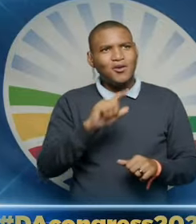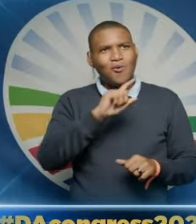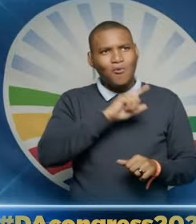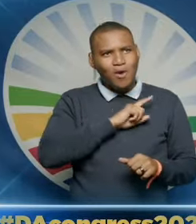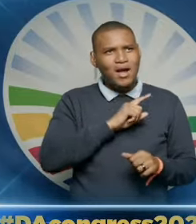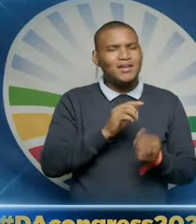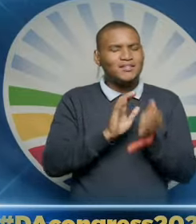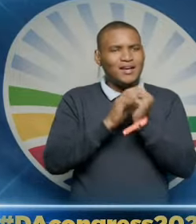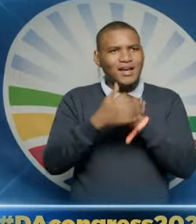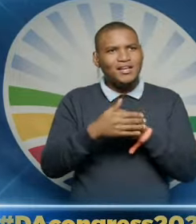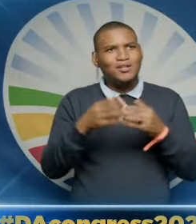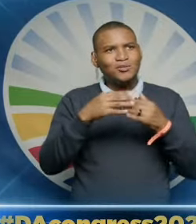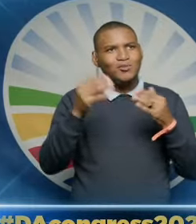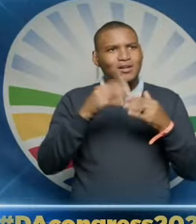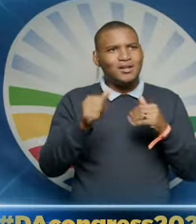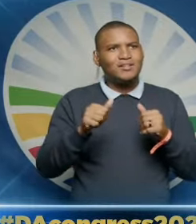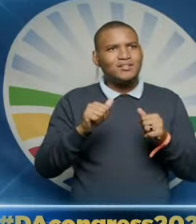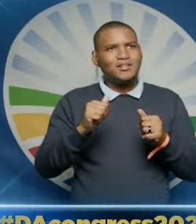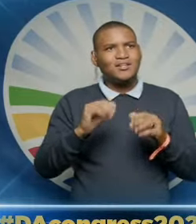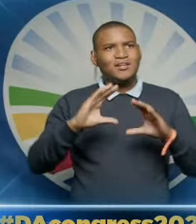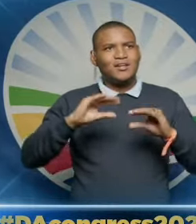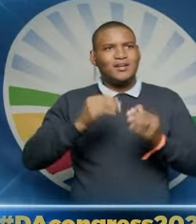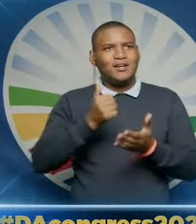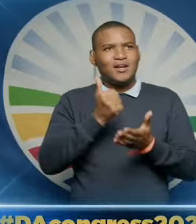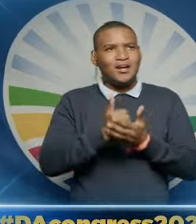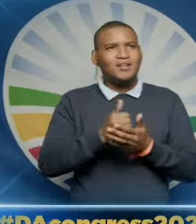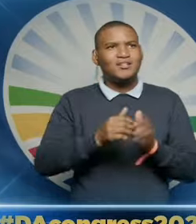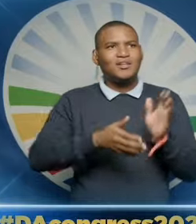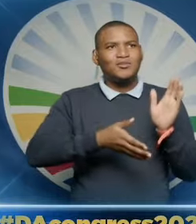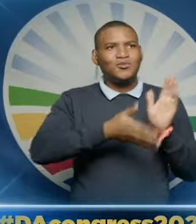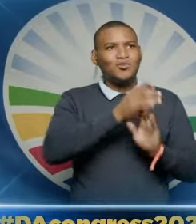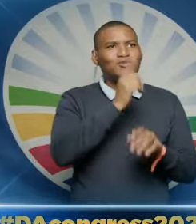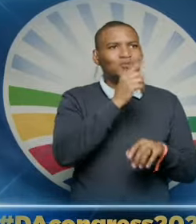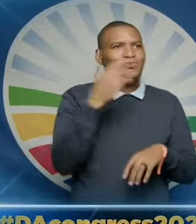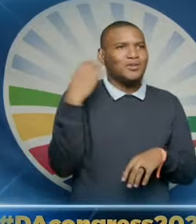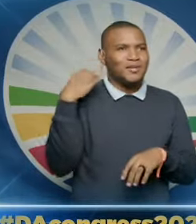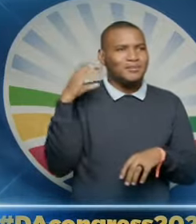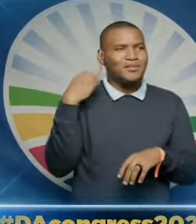stuffing dollars in a couch instead of going to Capitec like the rest of us.